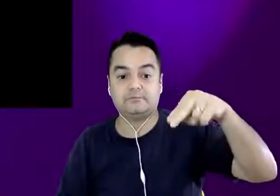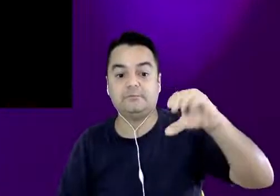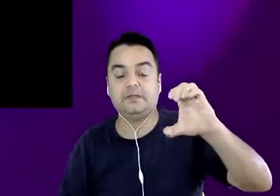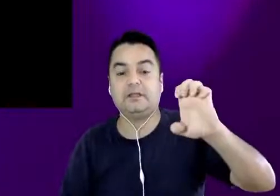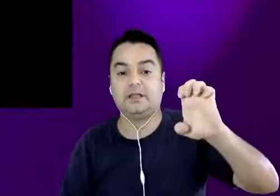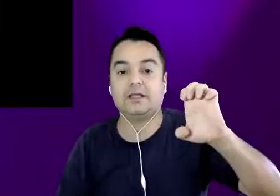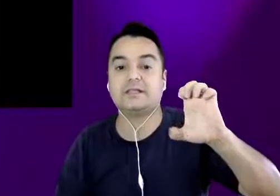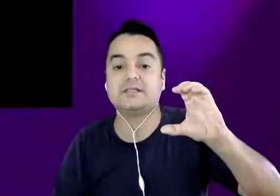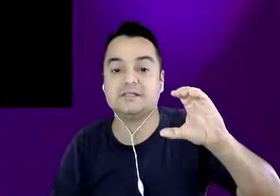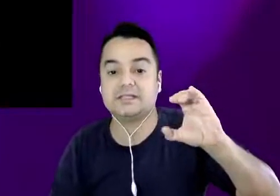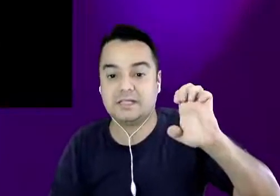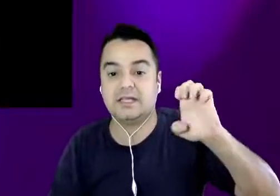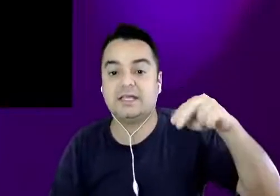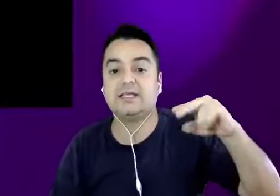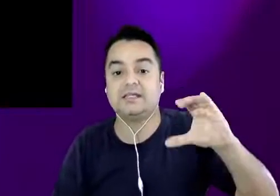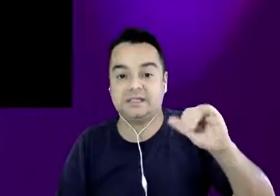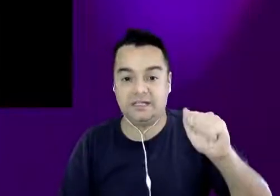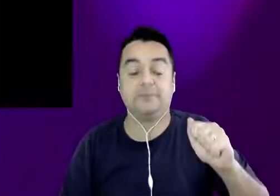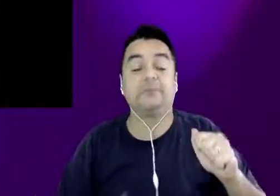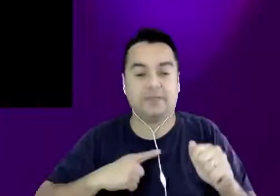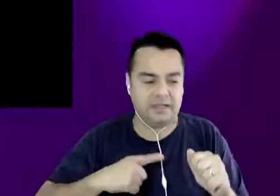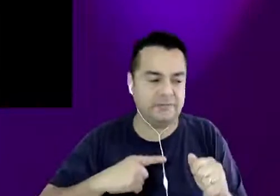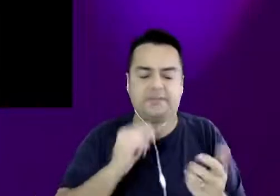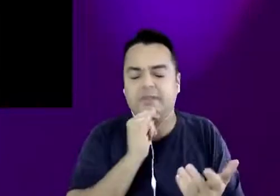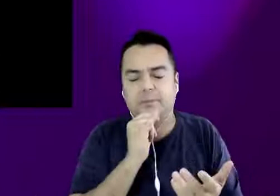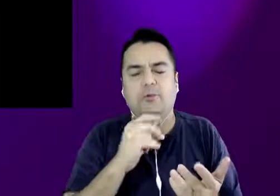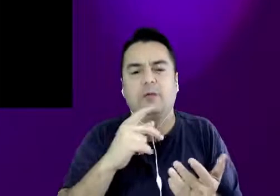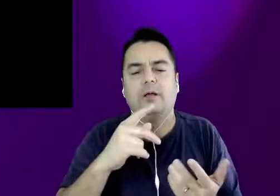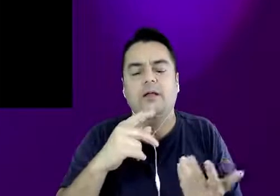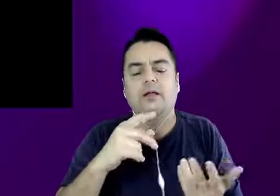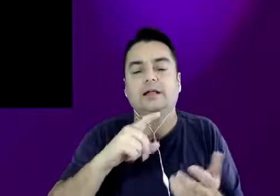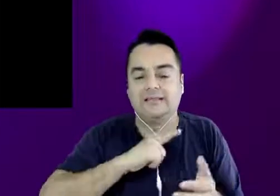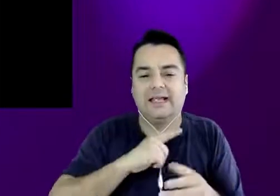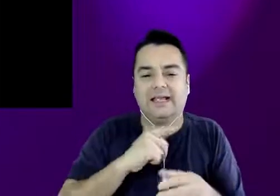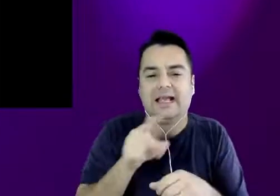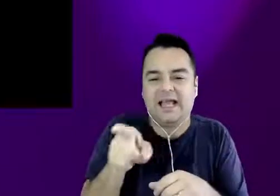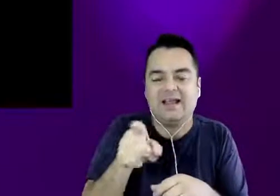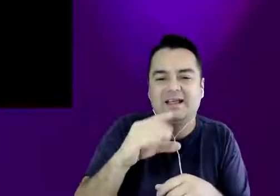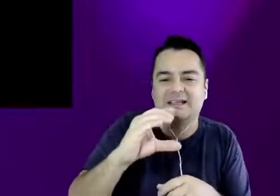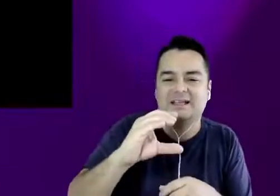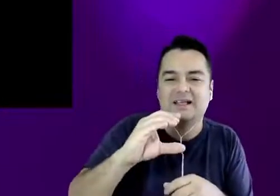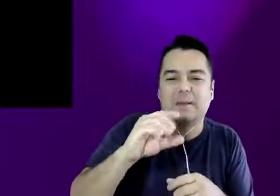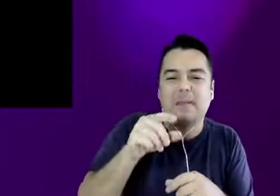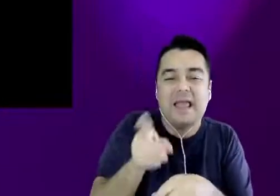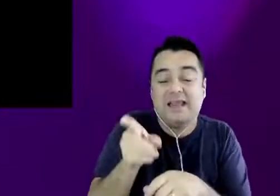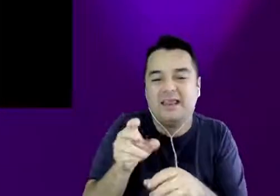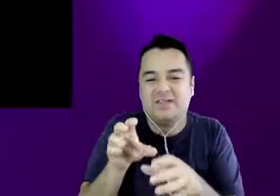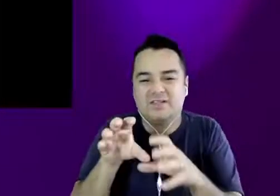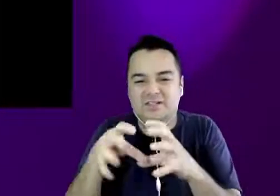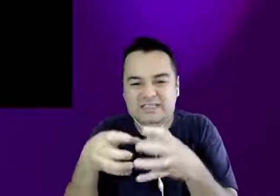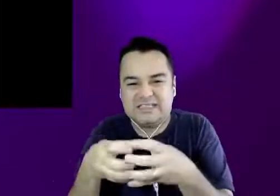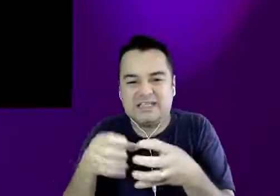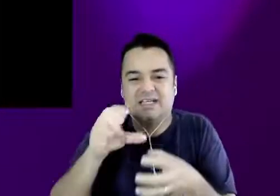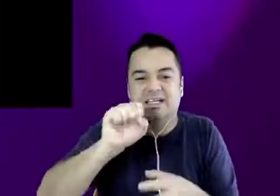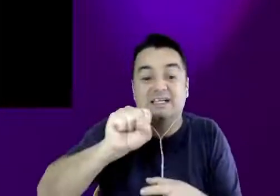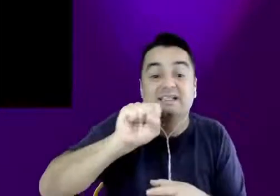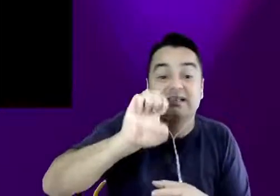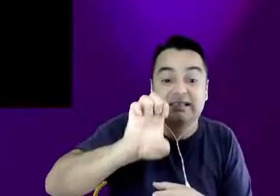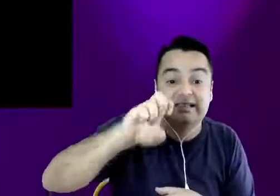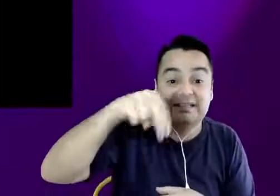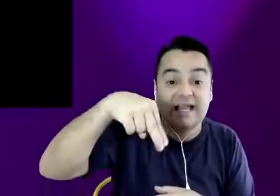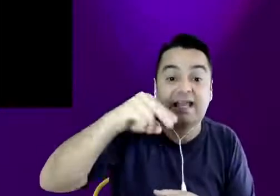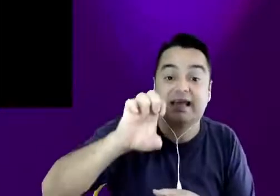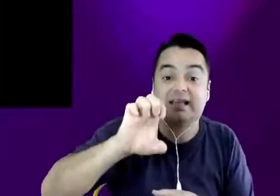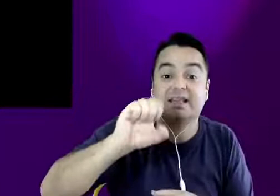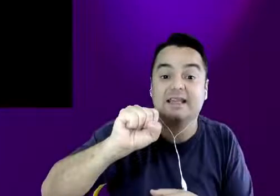allow resistance to the cell that is senescent to be replaced, but also damage other organs in